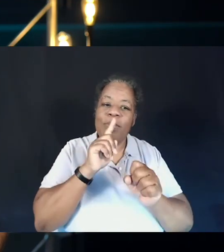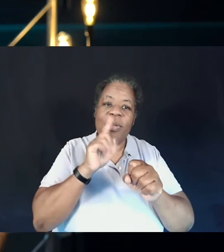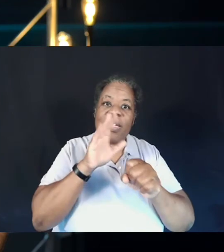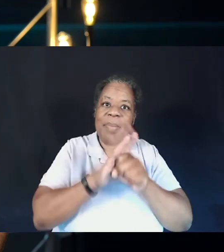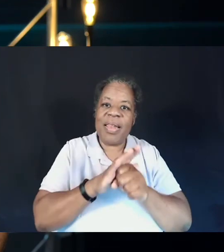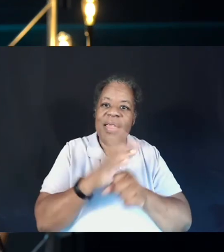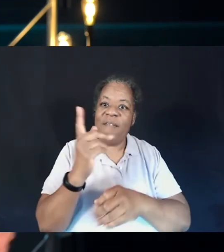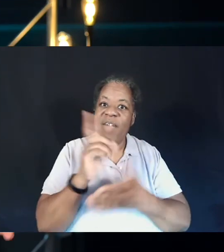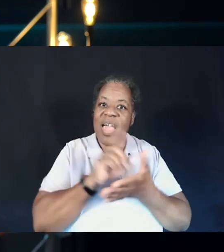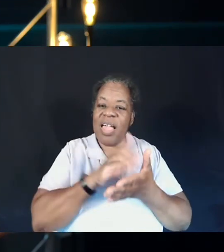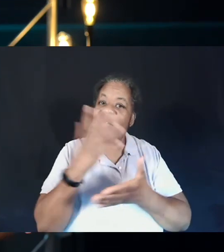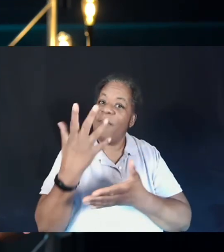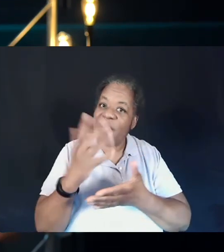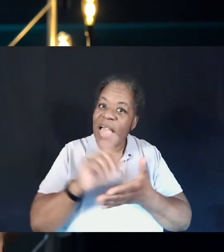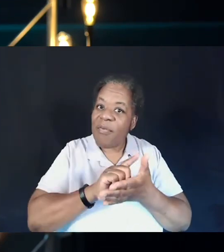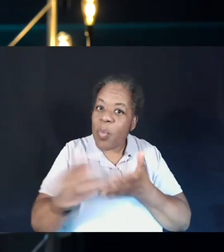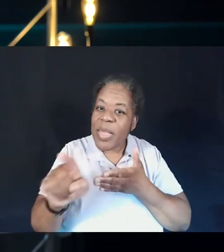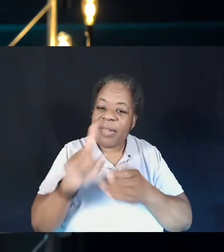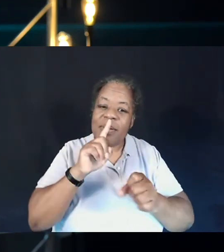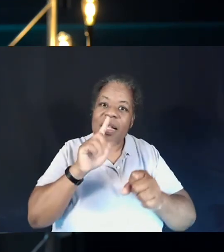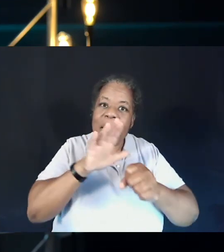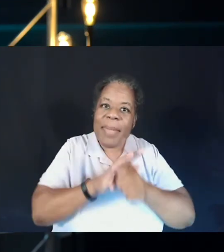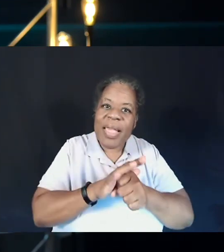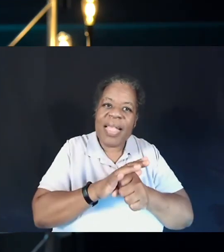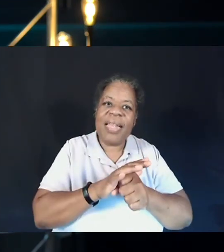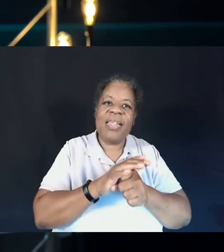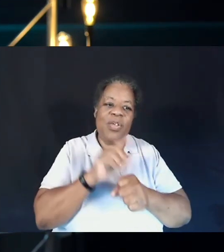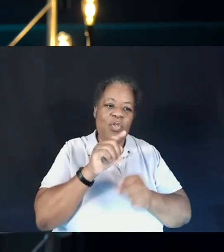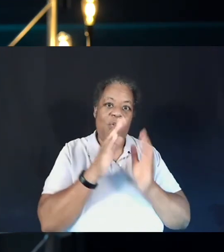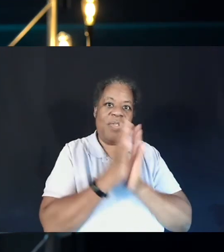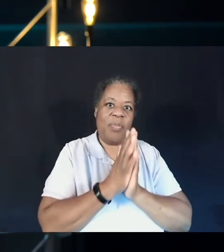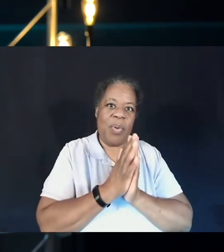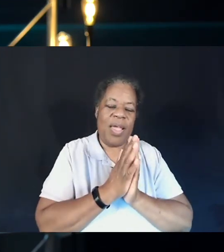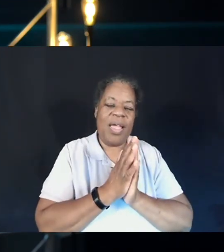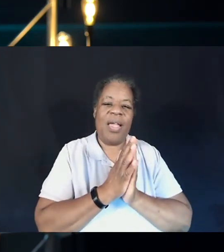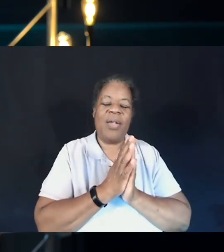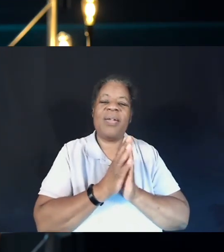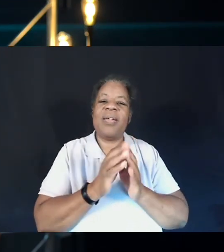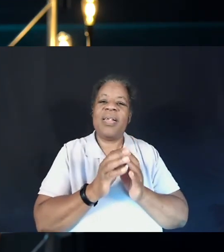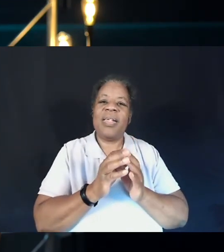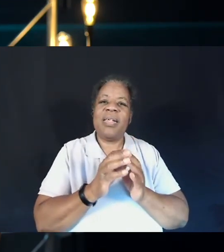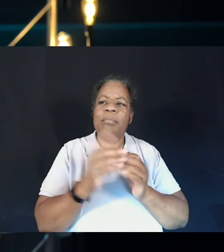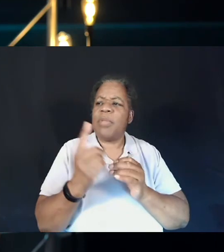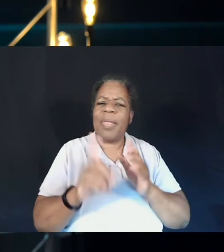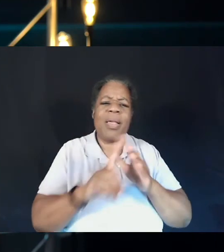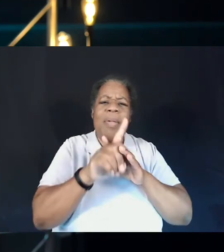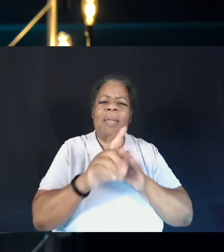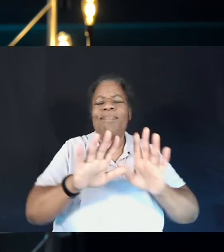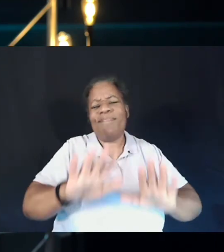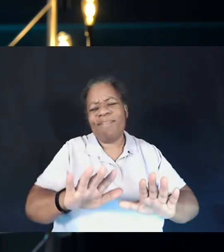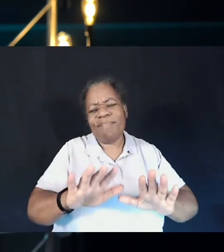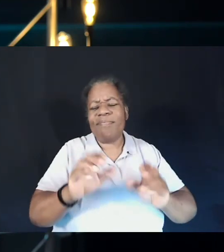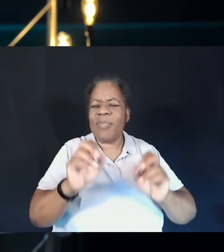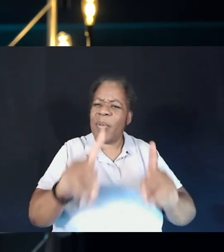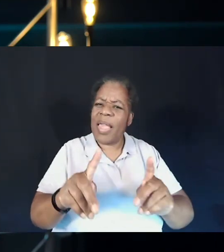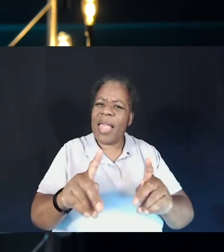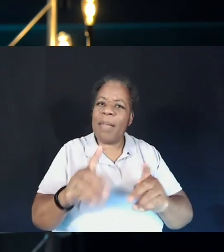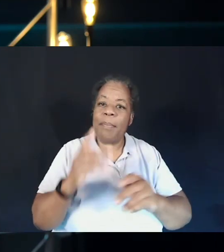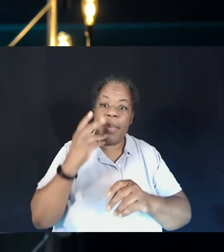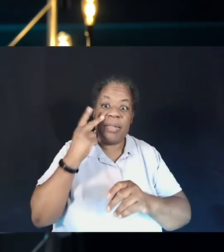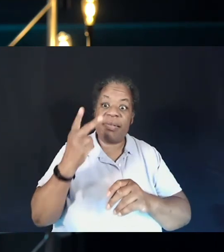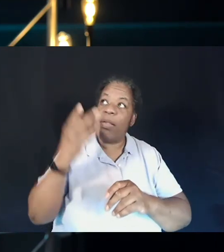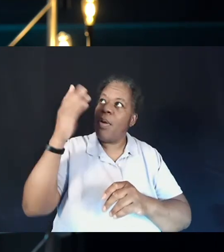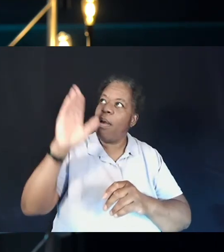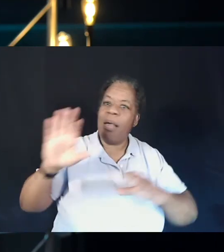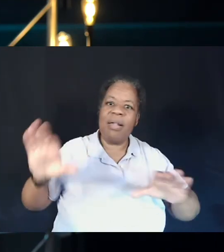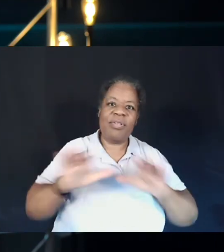5 weeks. Giving yourself grace if you forget or if things come up, but just see what God does in your life and through you in the lives of